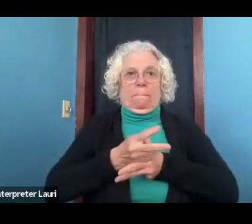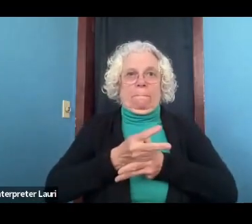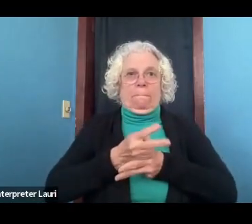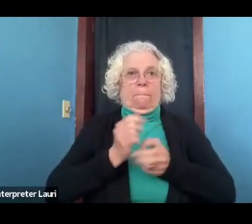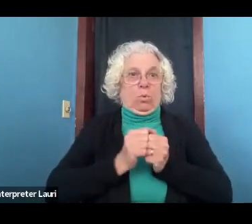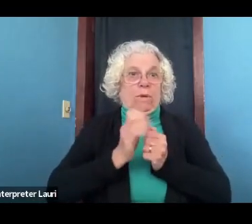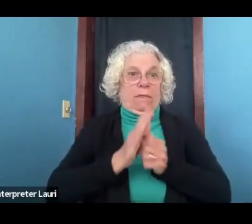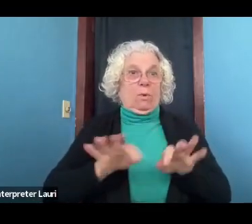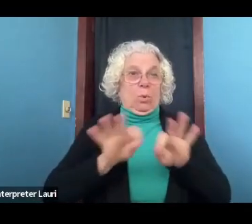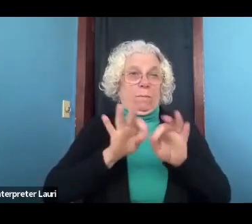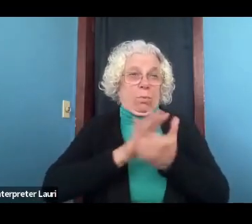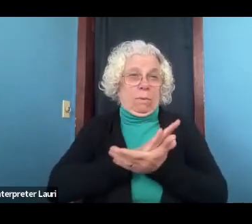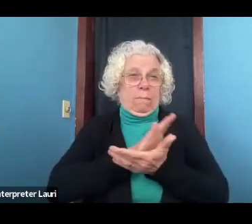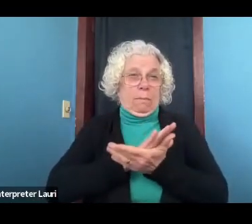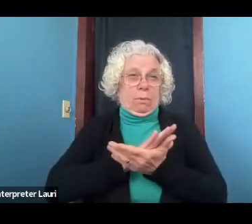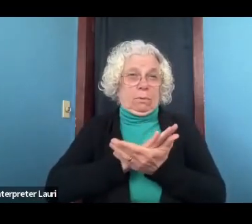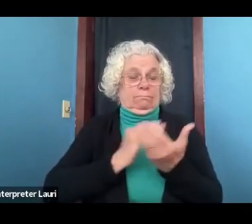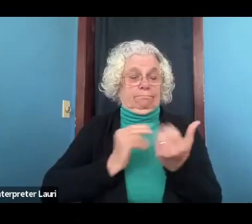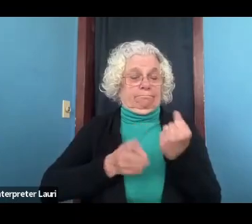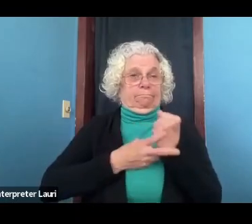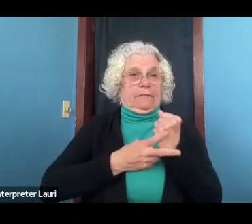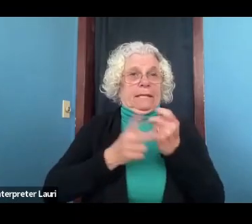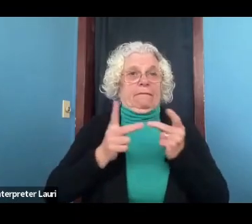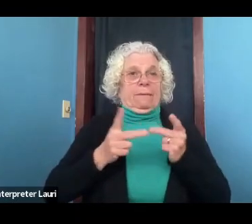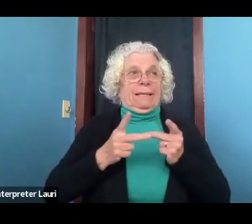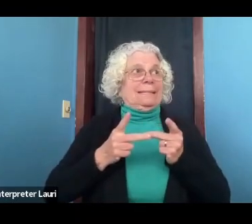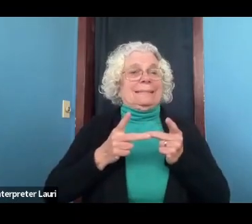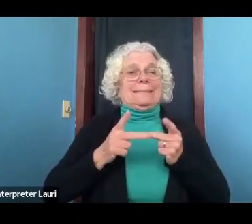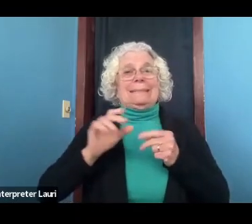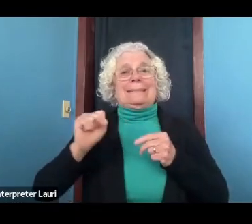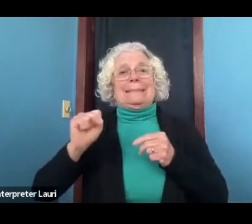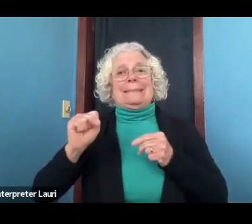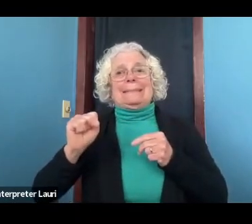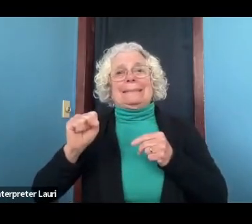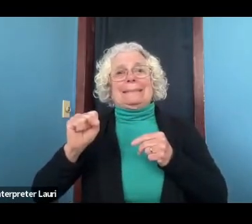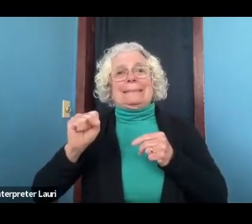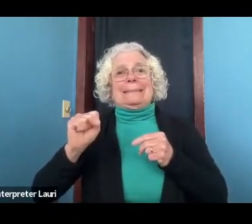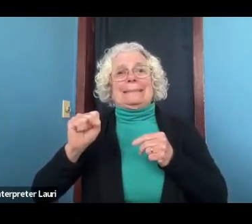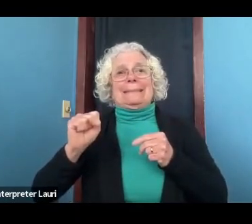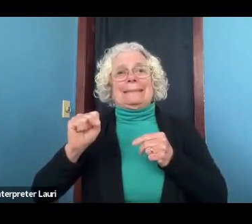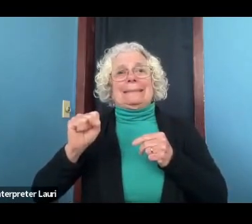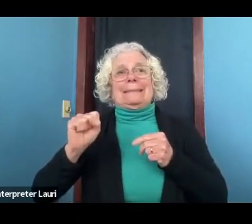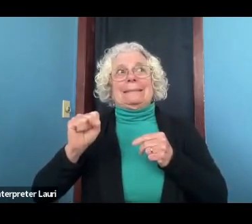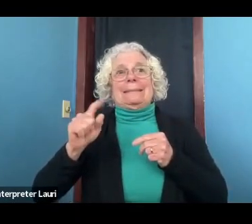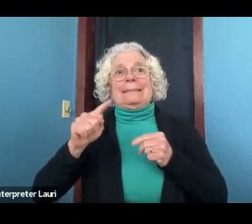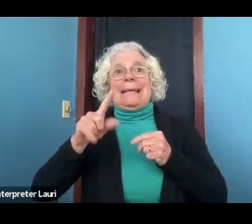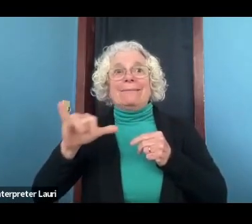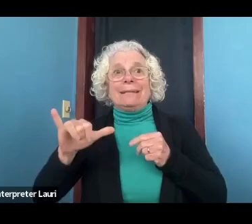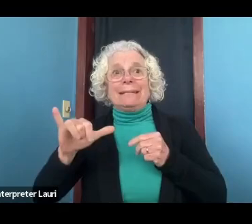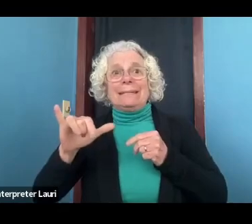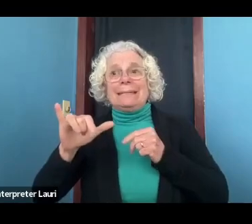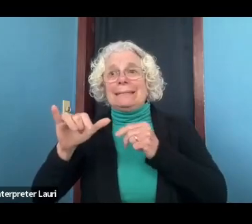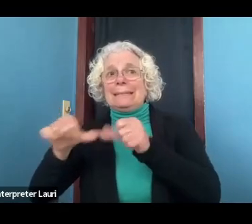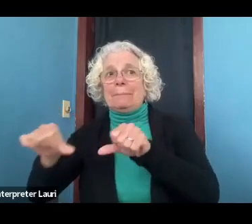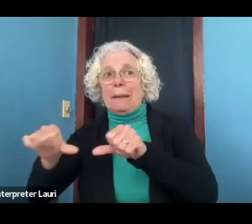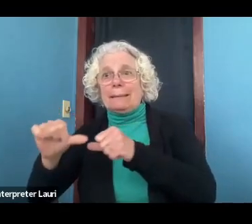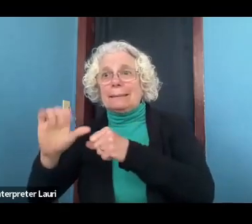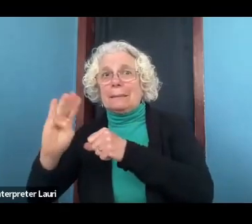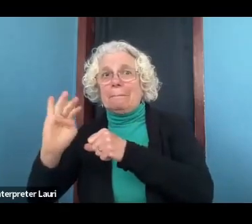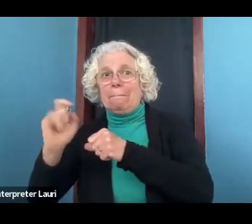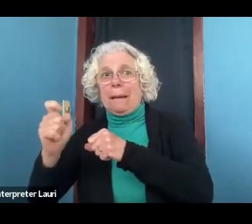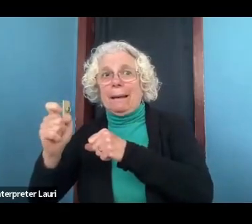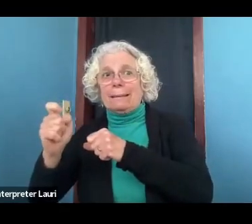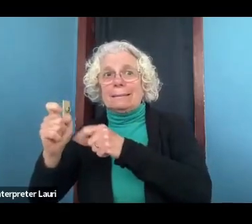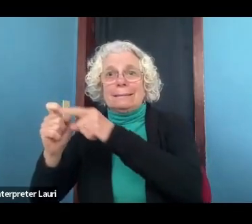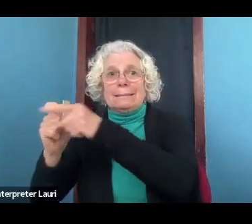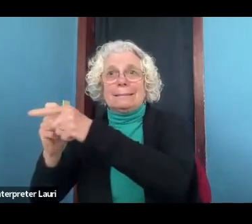important papers at home. Don't lock it up in a safety deposit box or a locked box at home. You want to